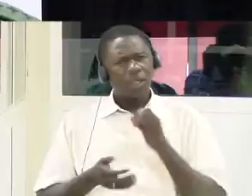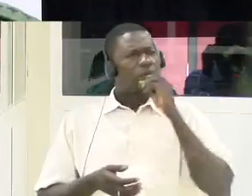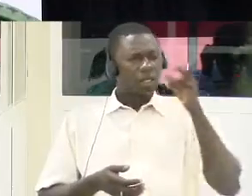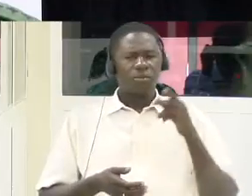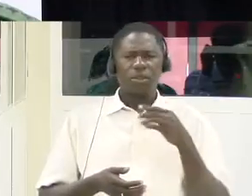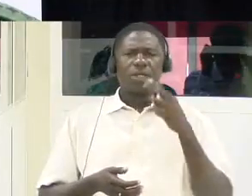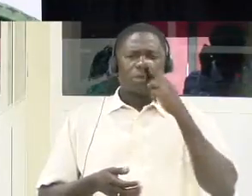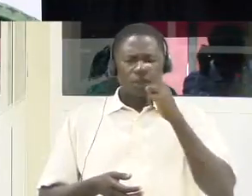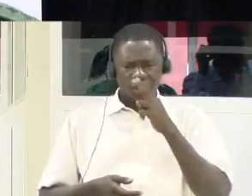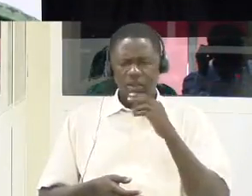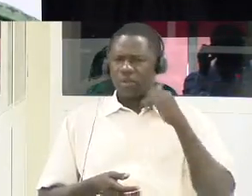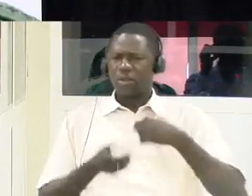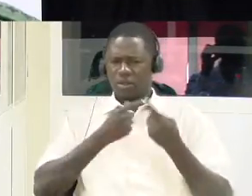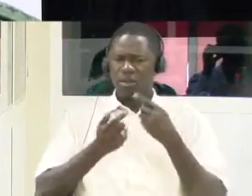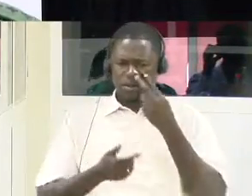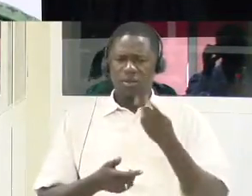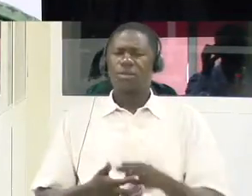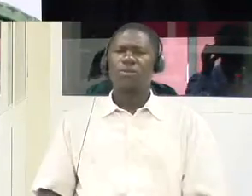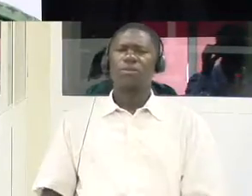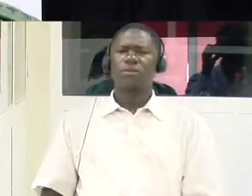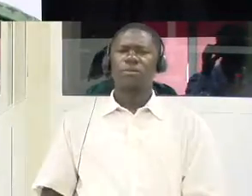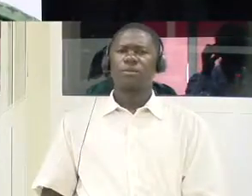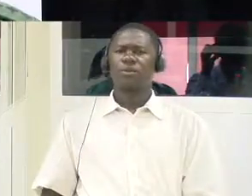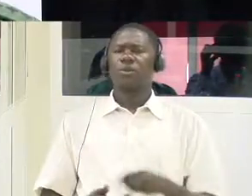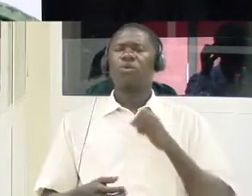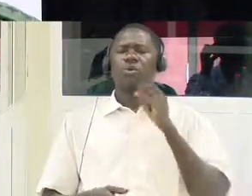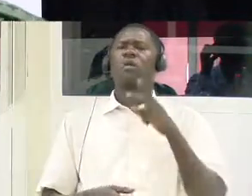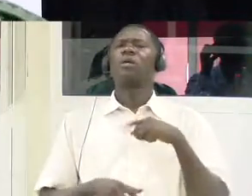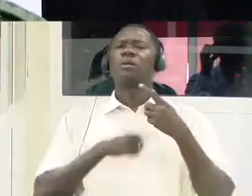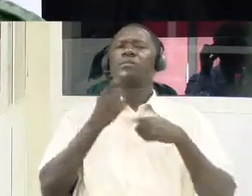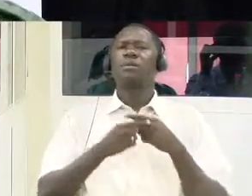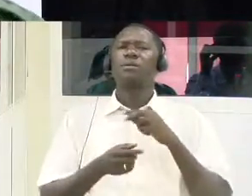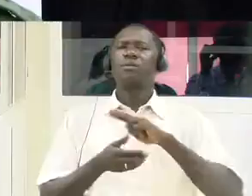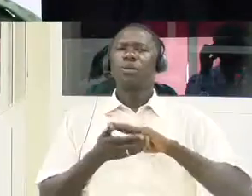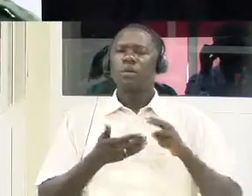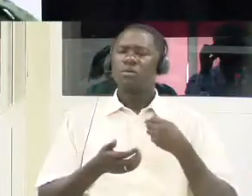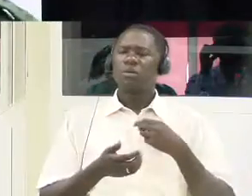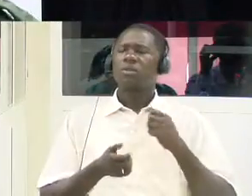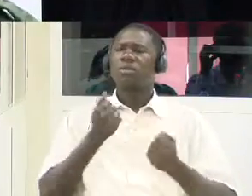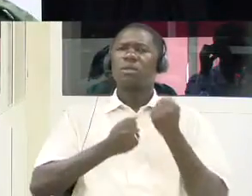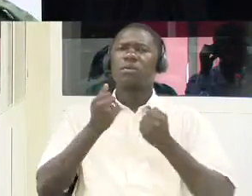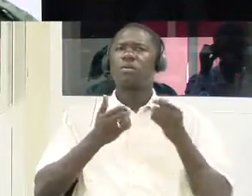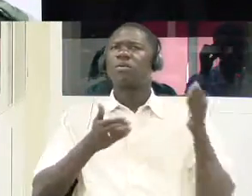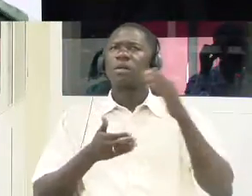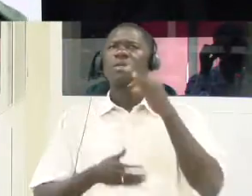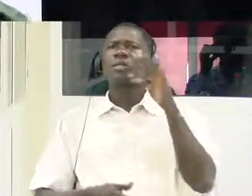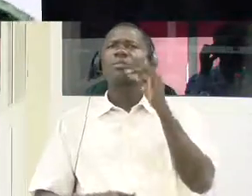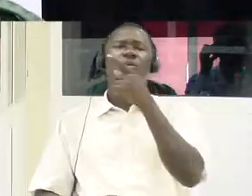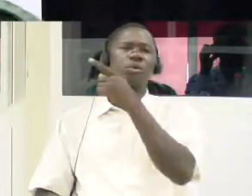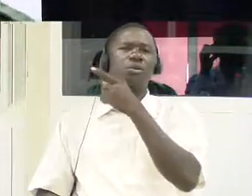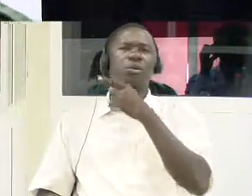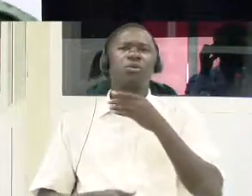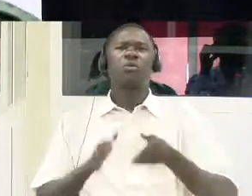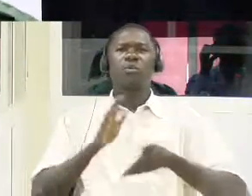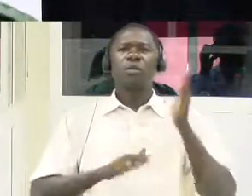He said, "Okay." So after a while, as I was driving up to around Tabokoto to pass